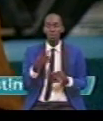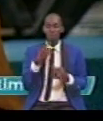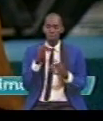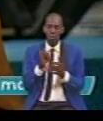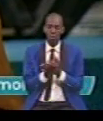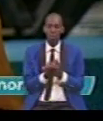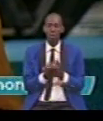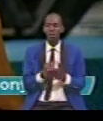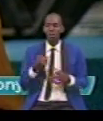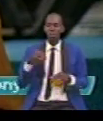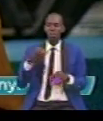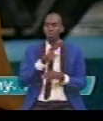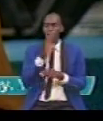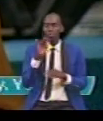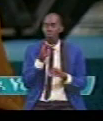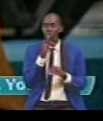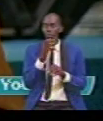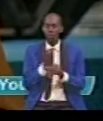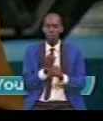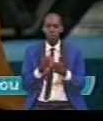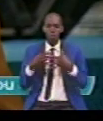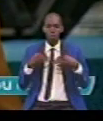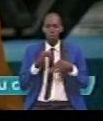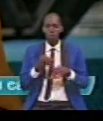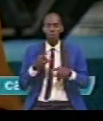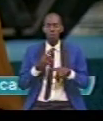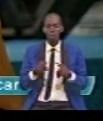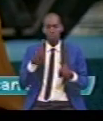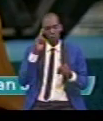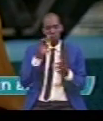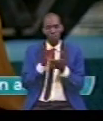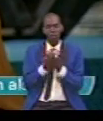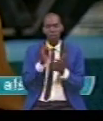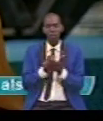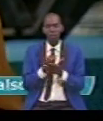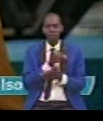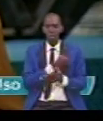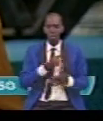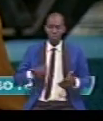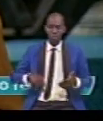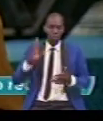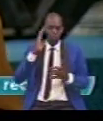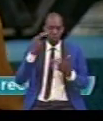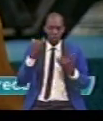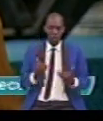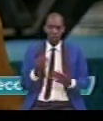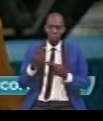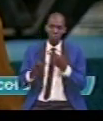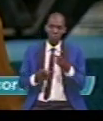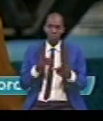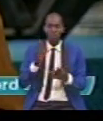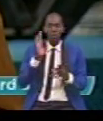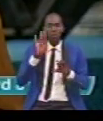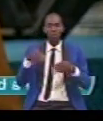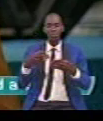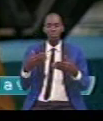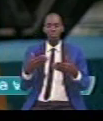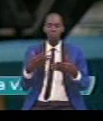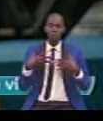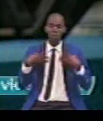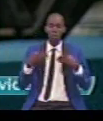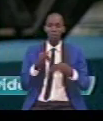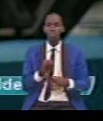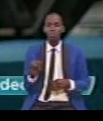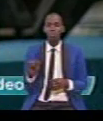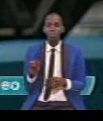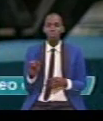around, if this is the way I'm going to work, I know that God, you give me a new leash of life where I can be able to walk and be able to support myself once more again. And I